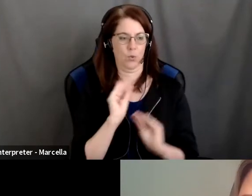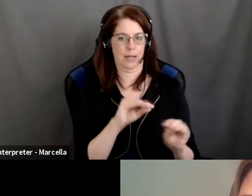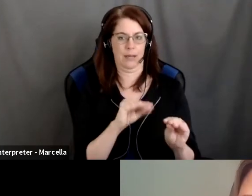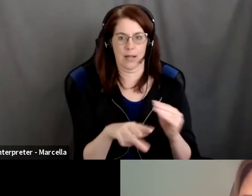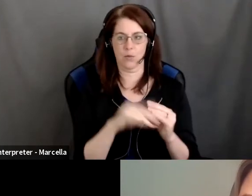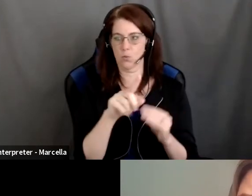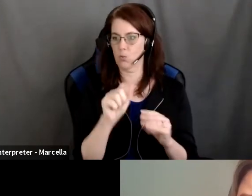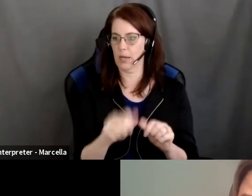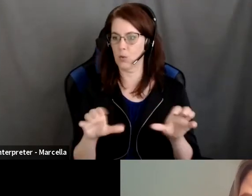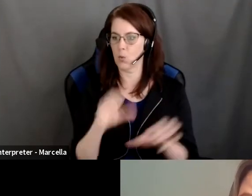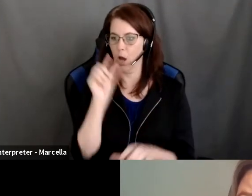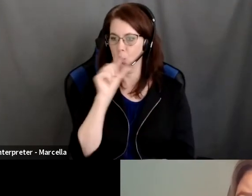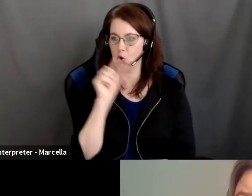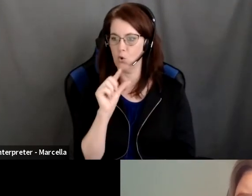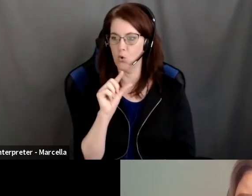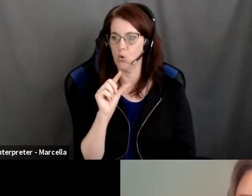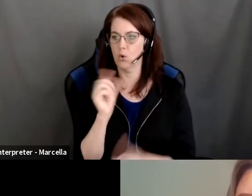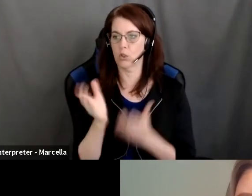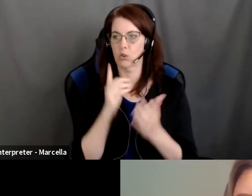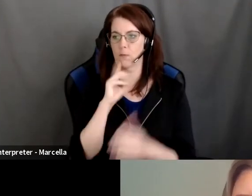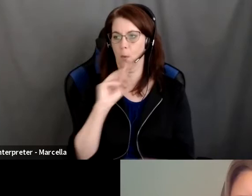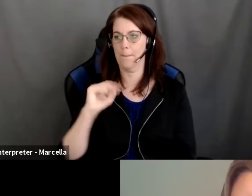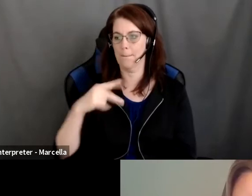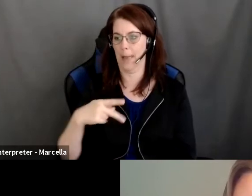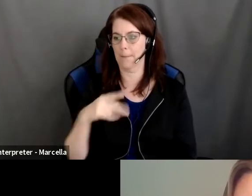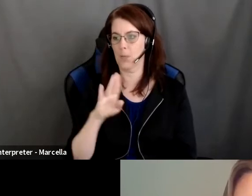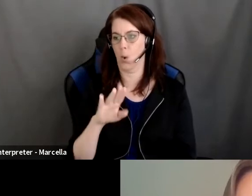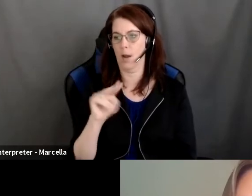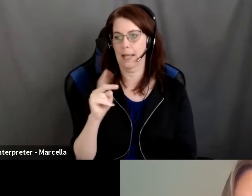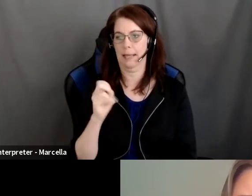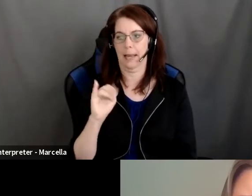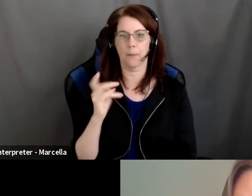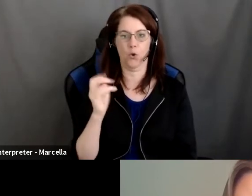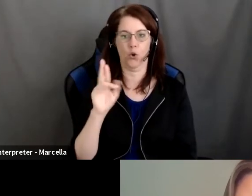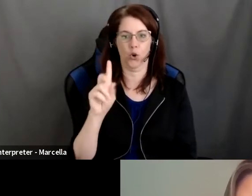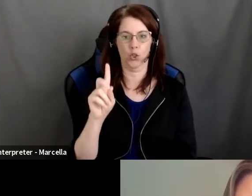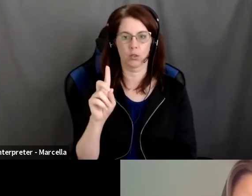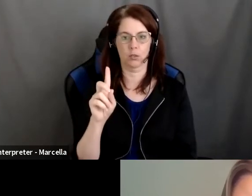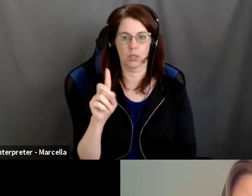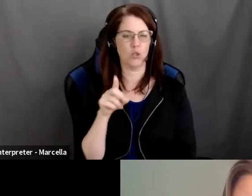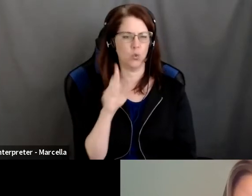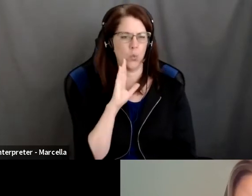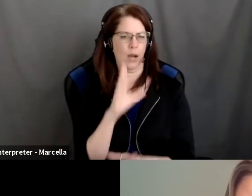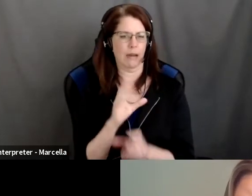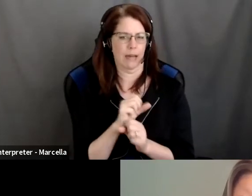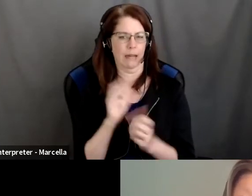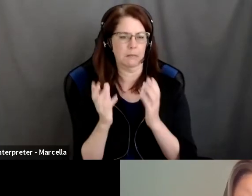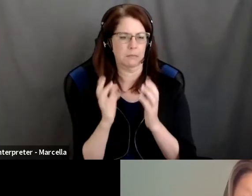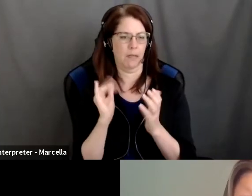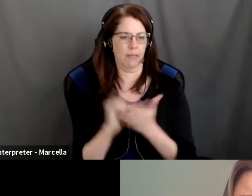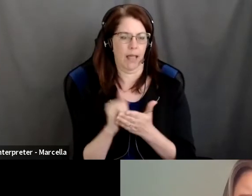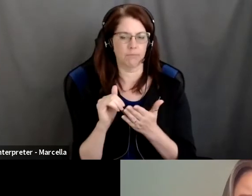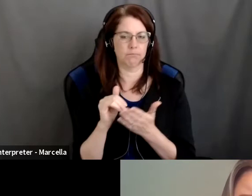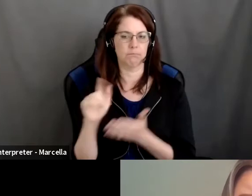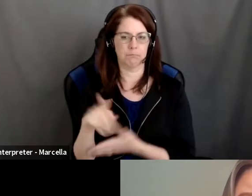can just do a Google search for Map Your Neighborhood, and you should get maybe a couple of mirrored sites for the PDF of the Map Your Neighborhood